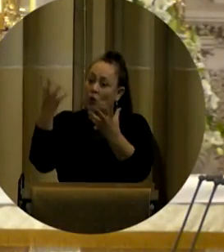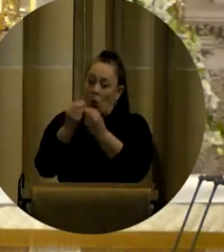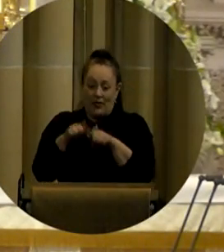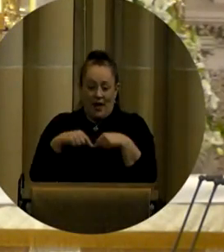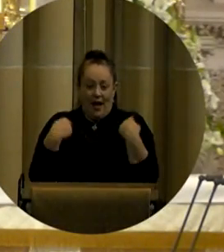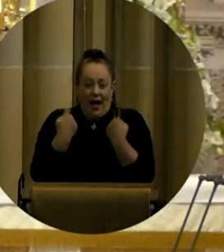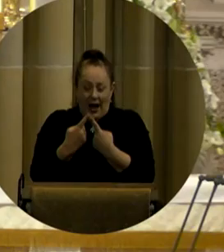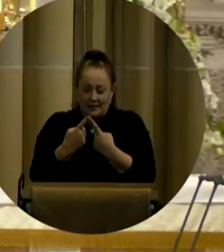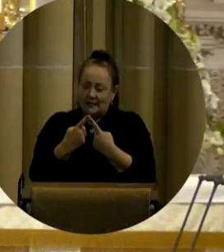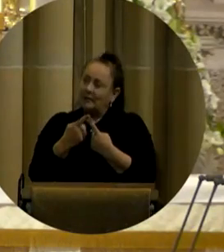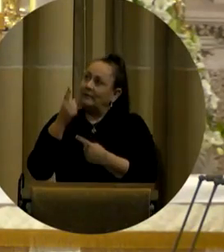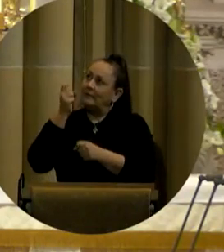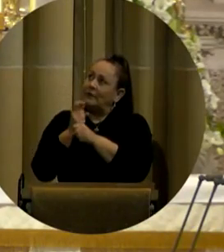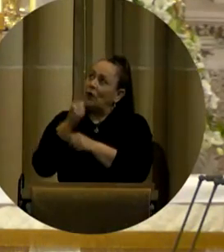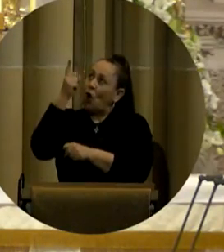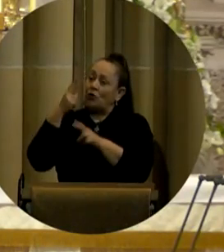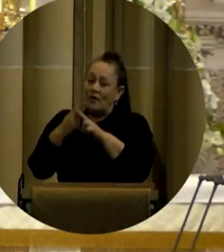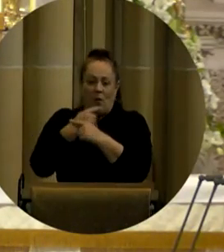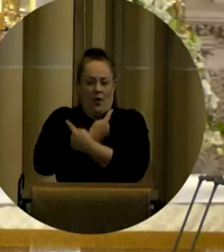God for us.